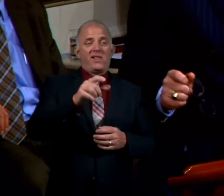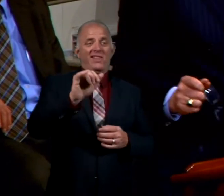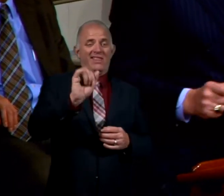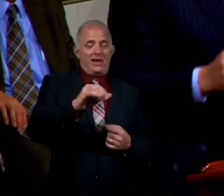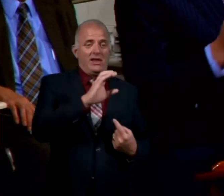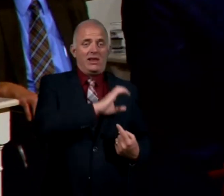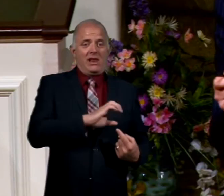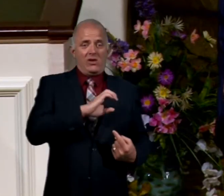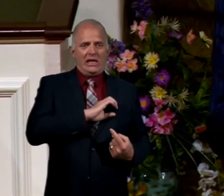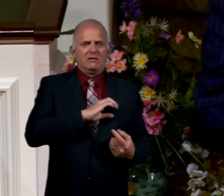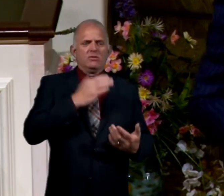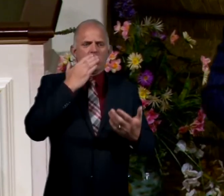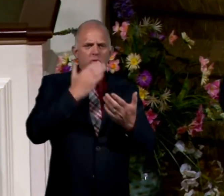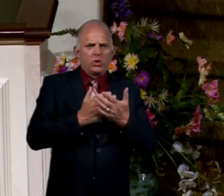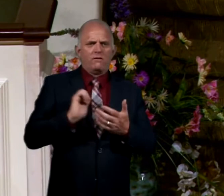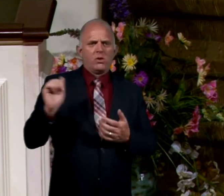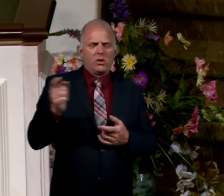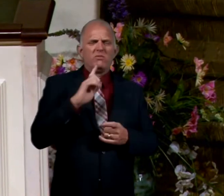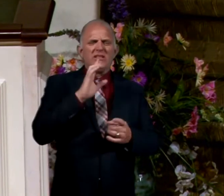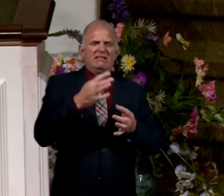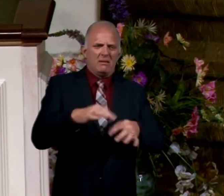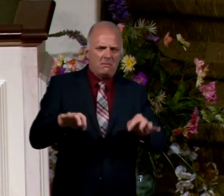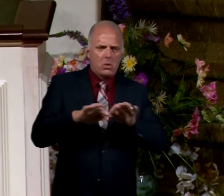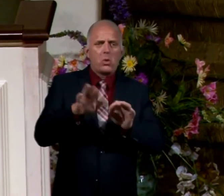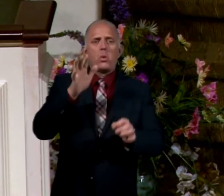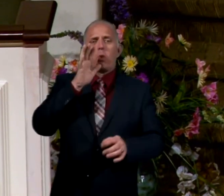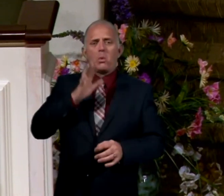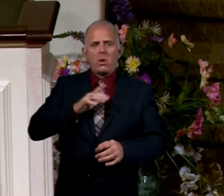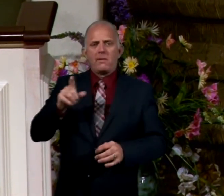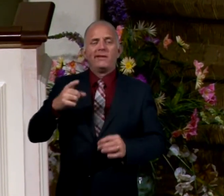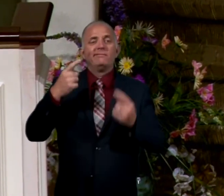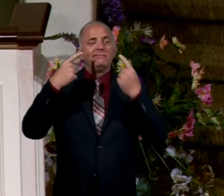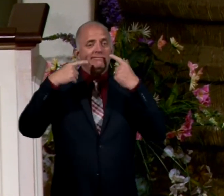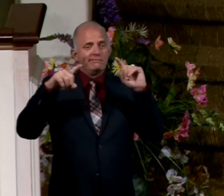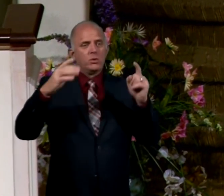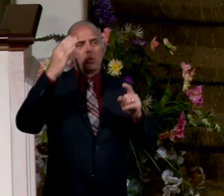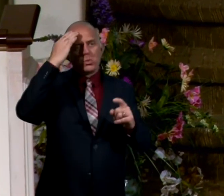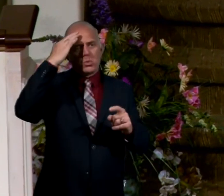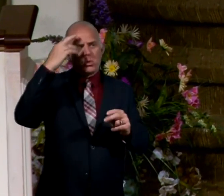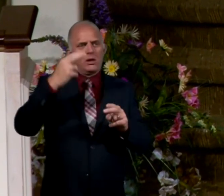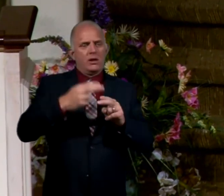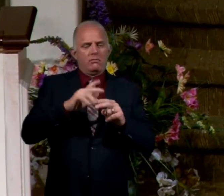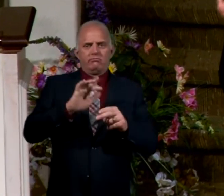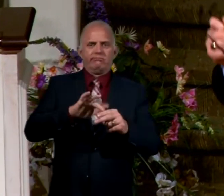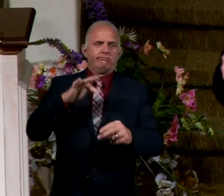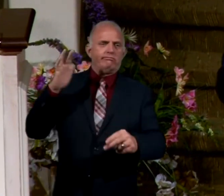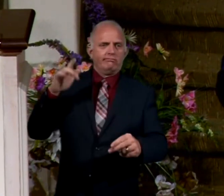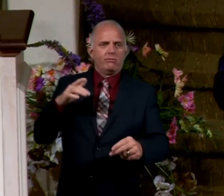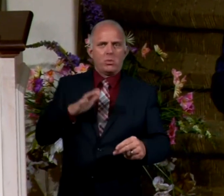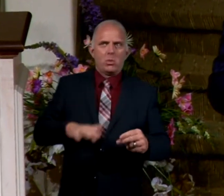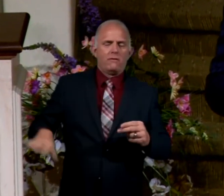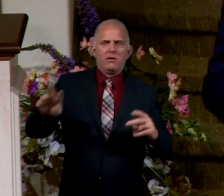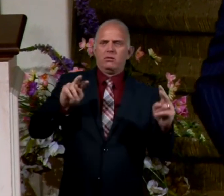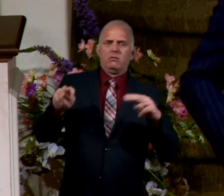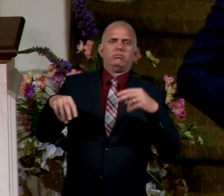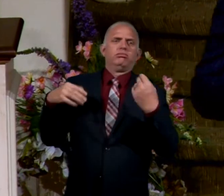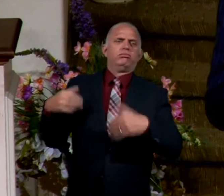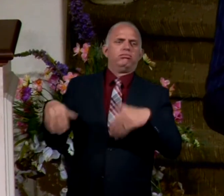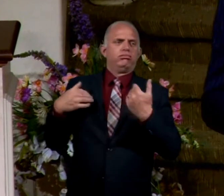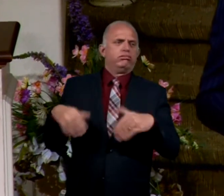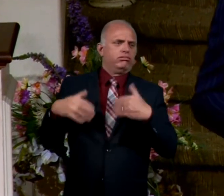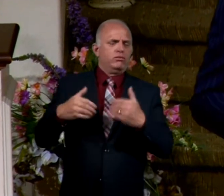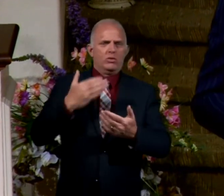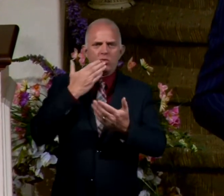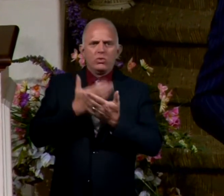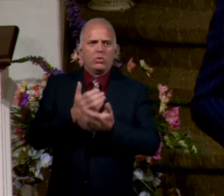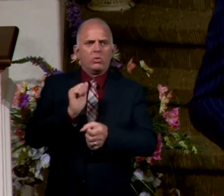of us. But she said a virtuous woman will be known in her work as a wife, will also be known in her labor as a worker. She'll get to do